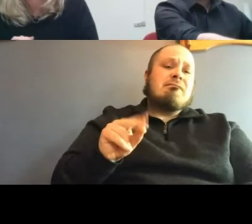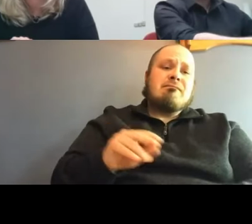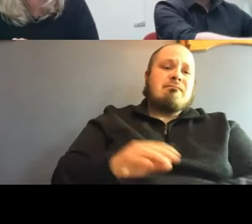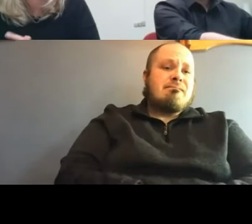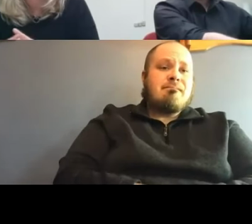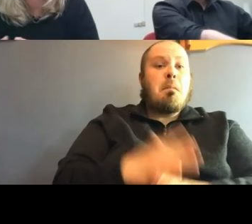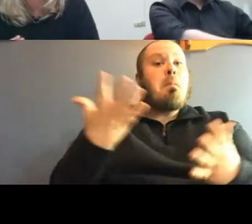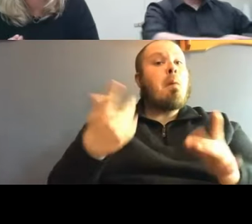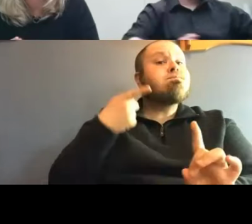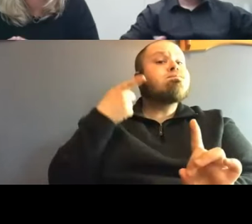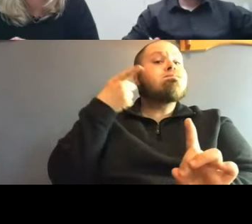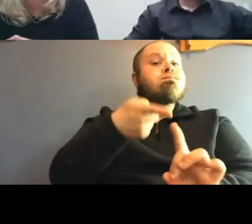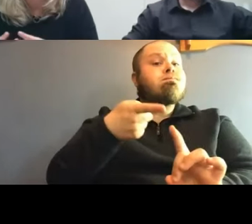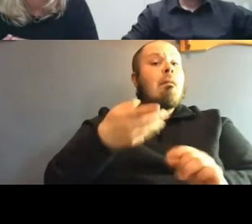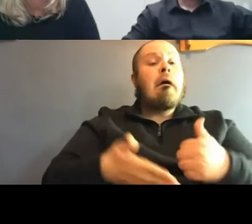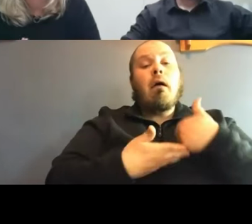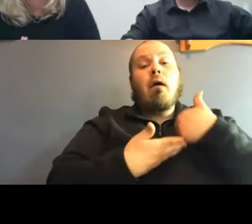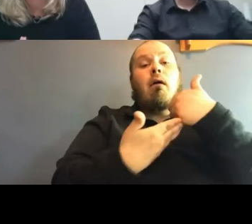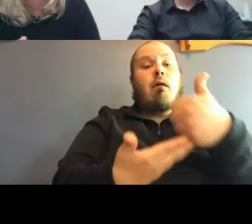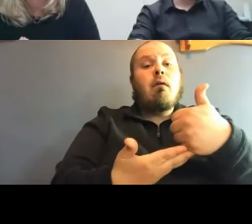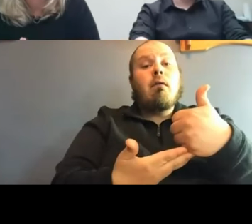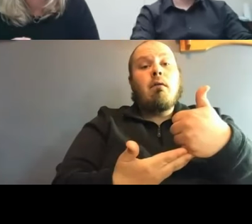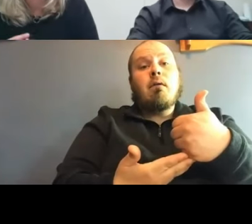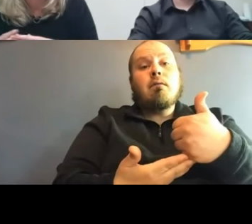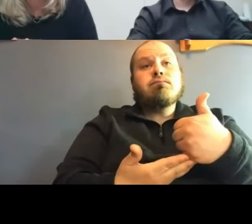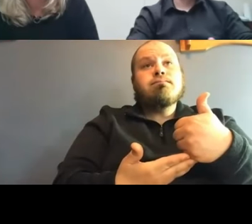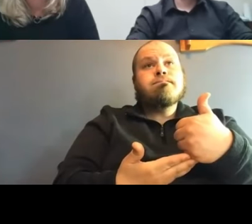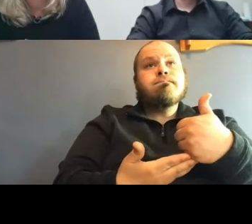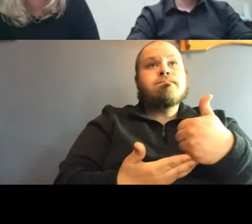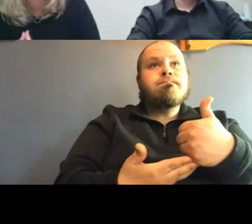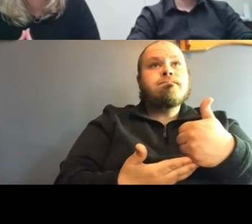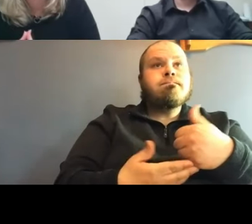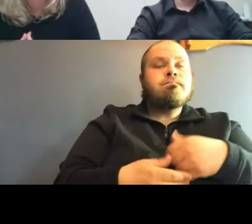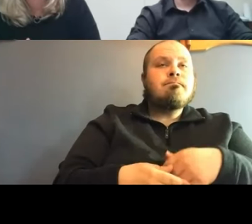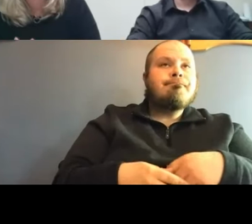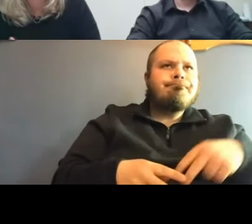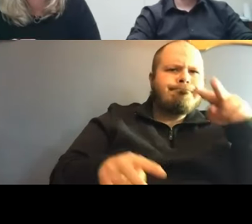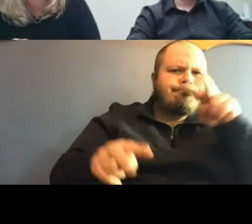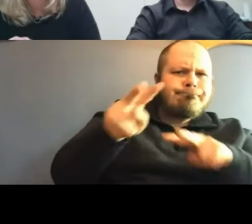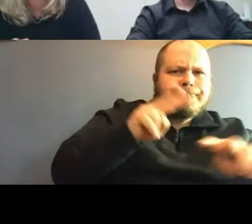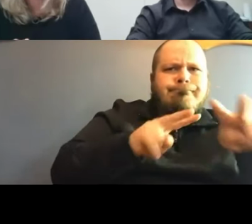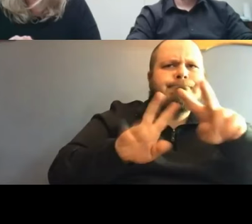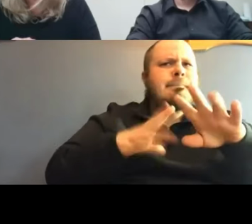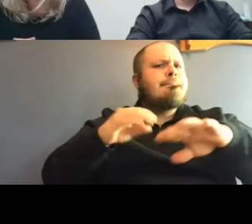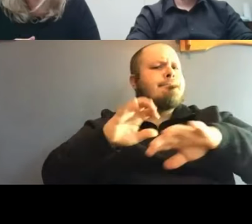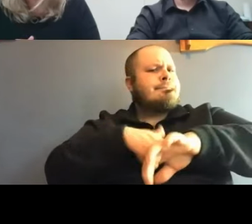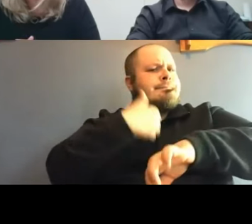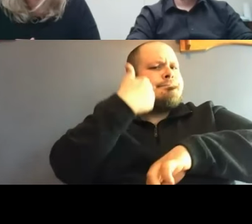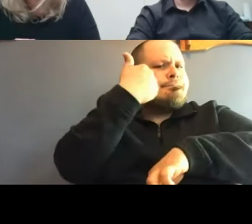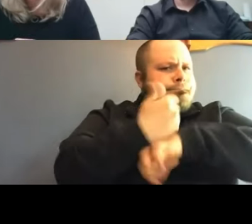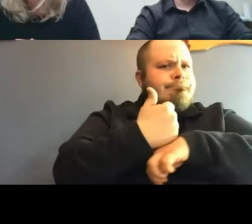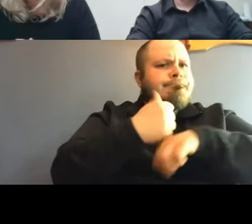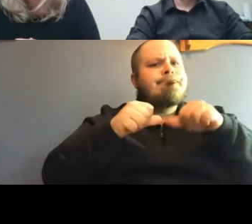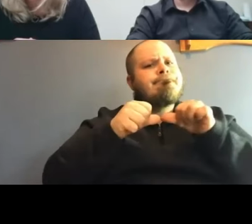thing is that it helps with exploring and establishing and maintaining